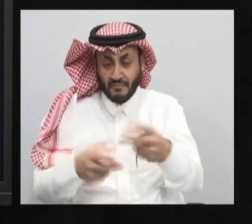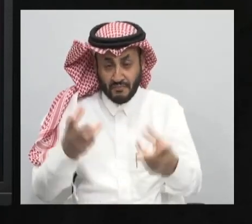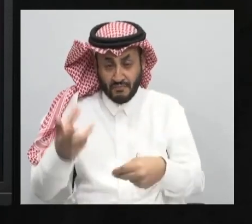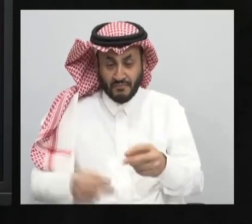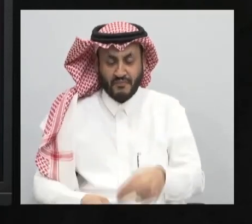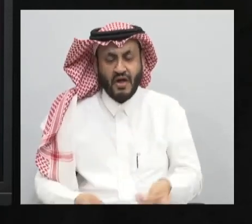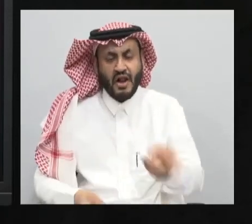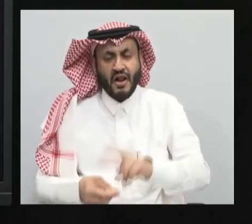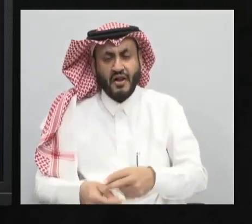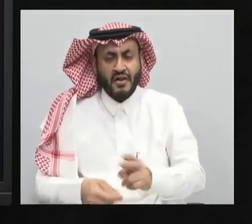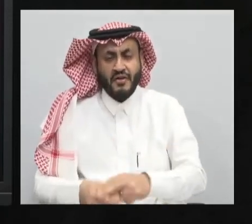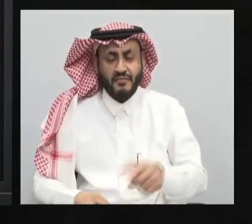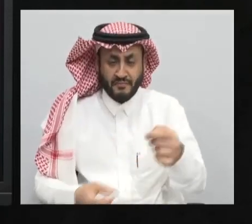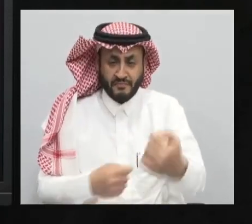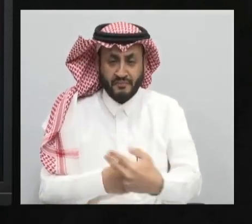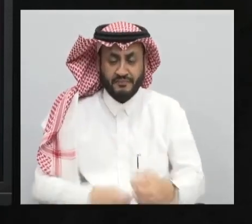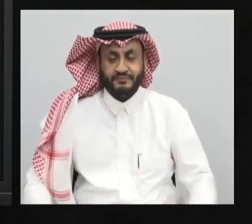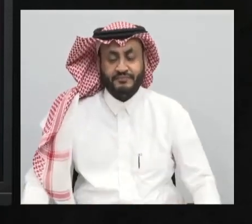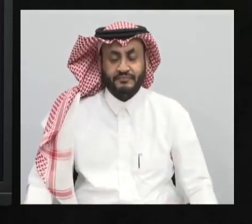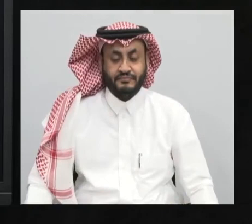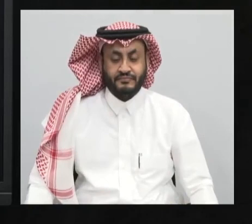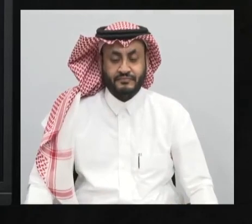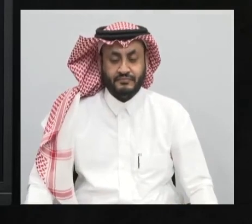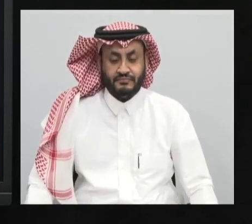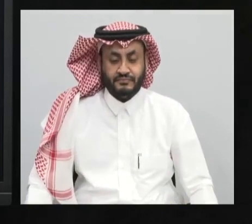Inshallah, we will do it every lesson from now